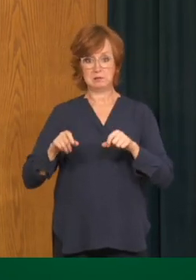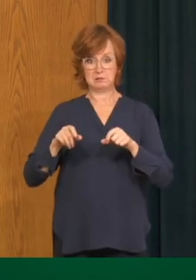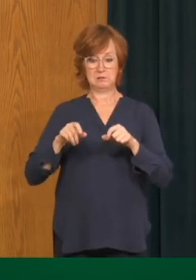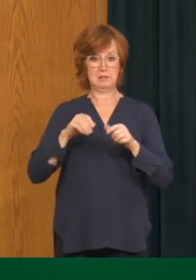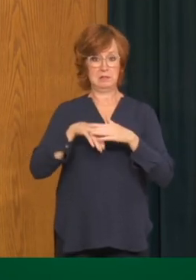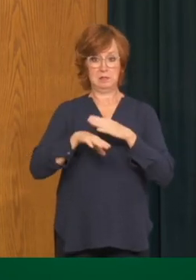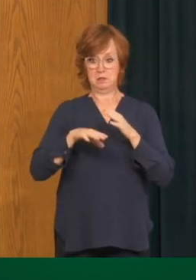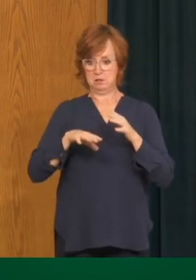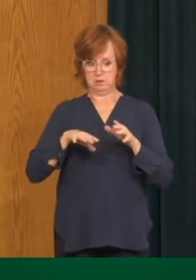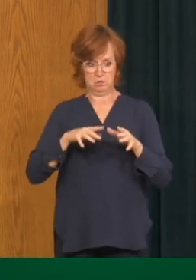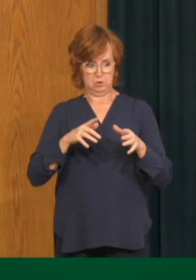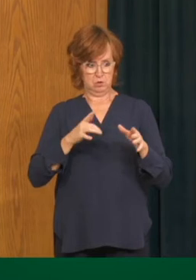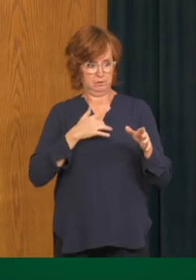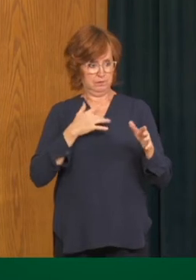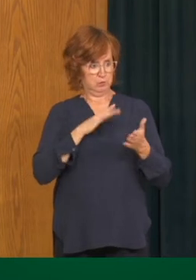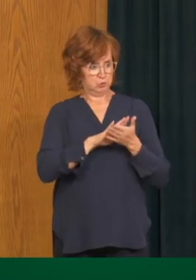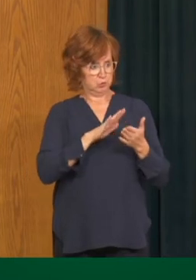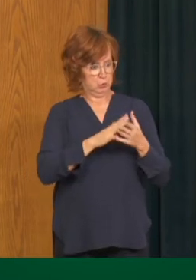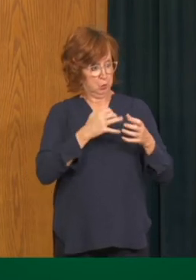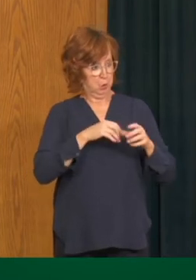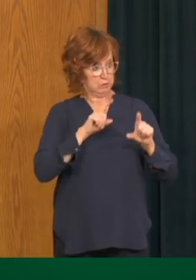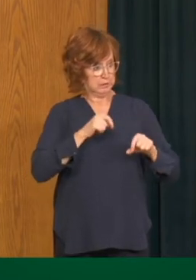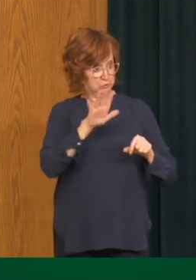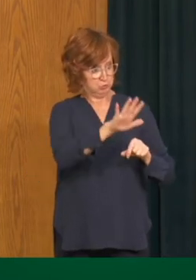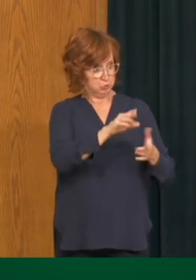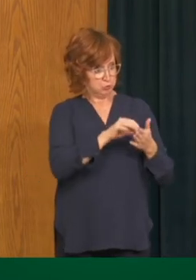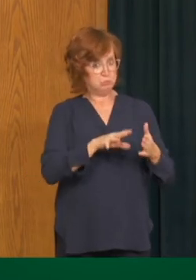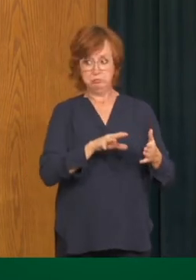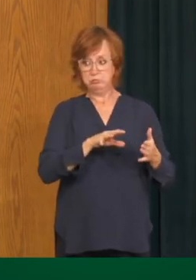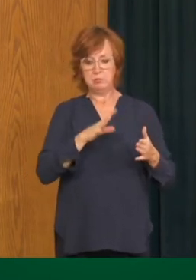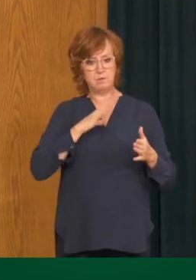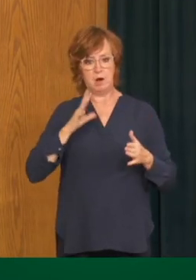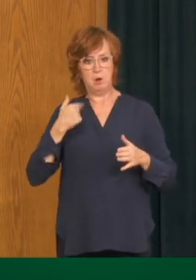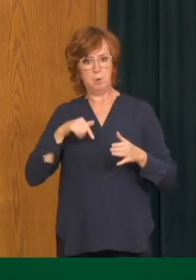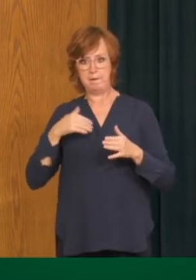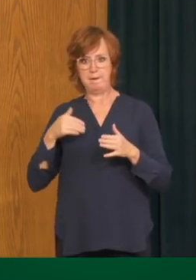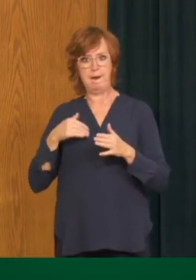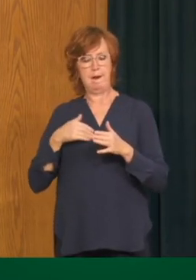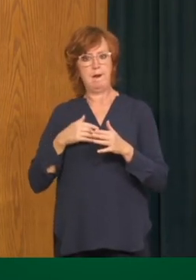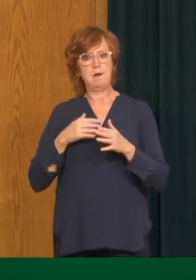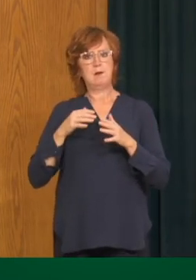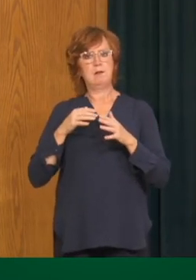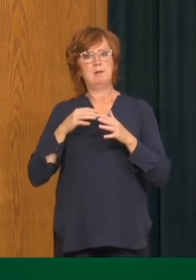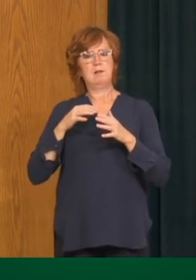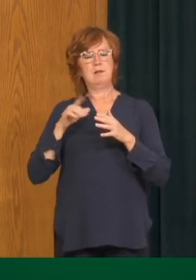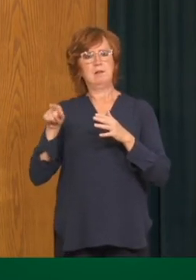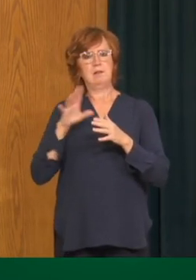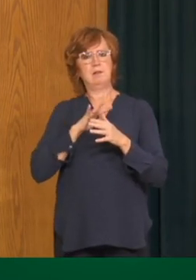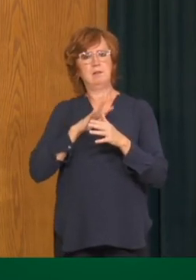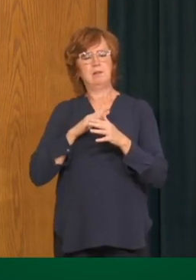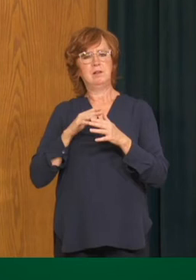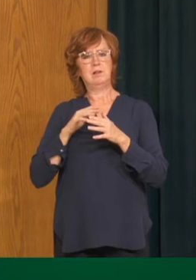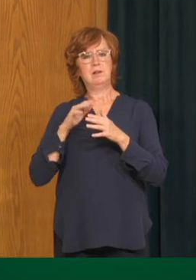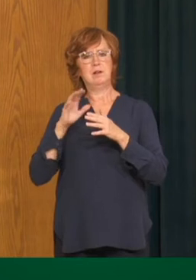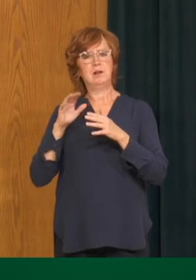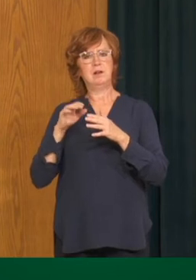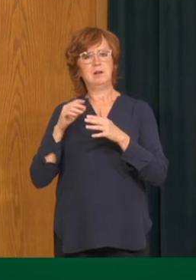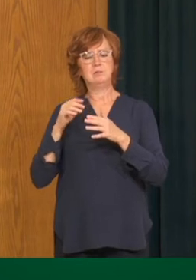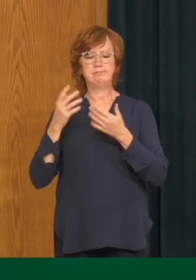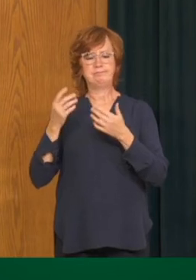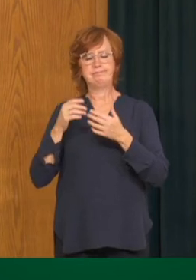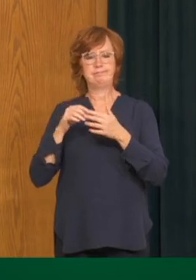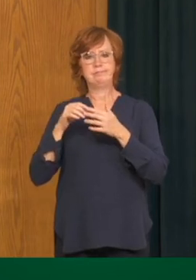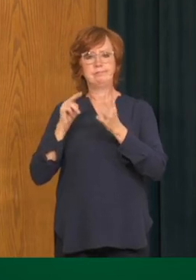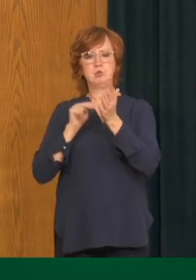our schools. And we're shoring all of this up with ensuring that people, parents, can feel confident that this government will support the